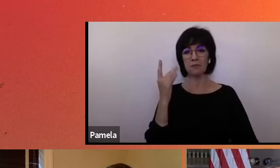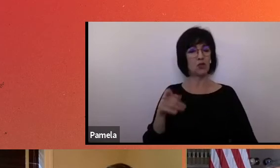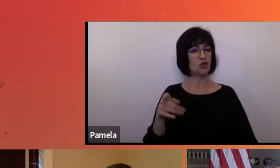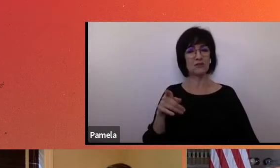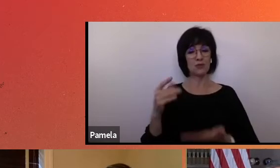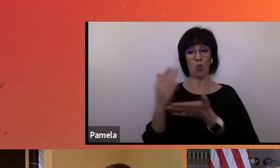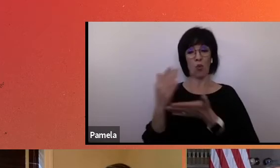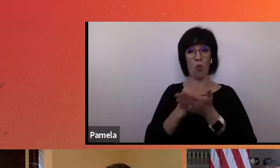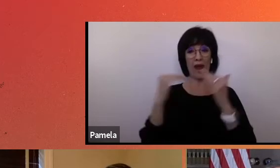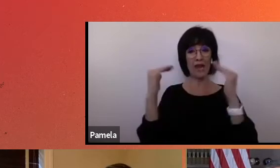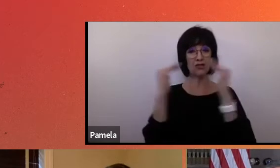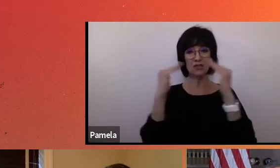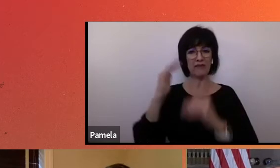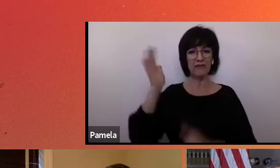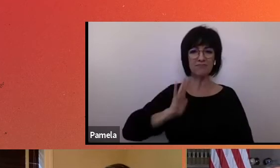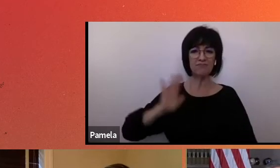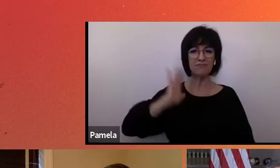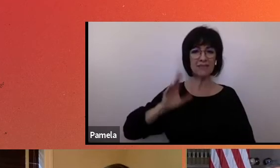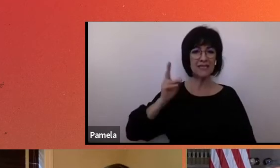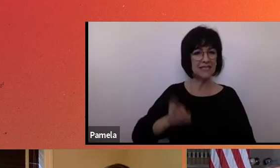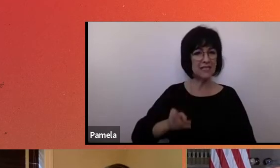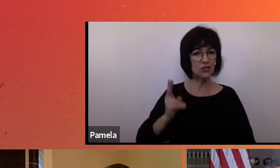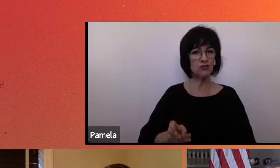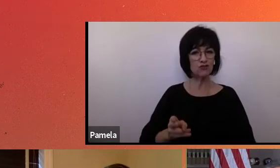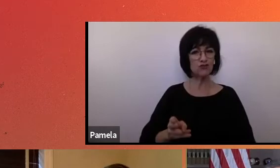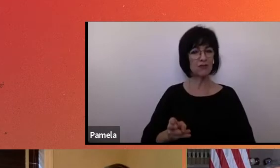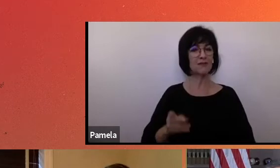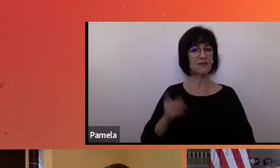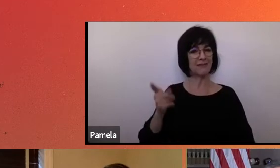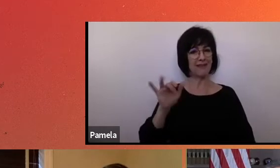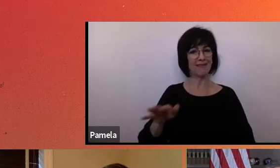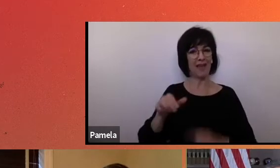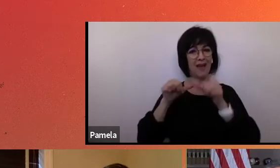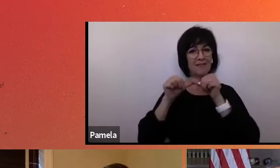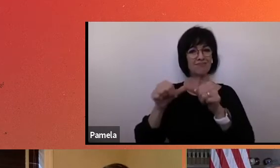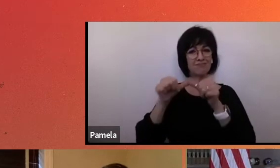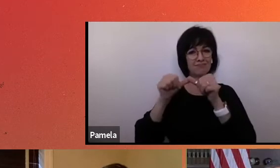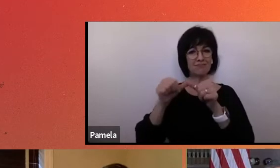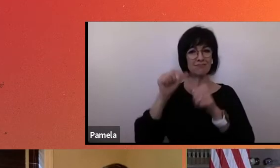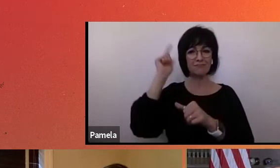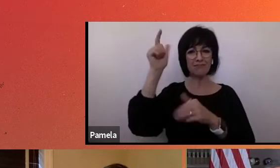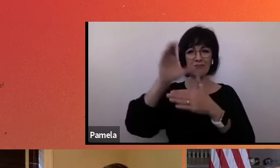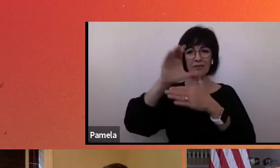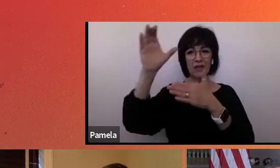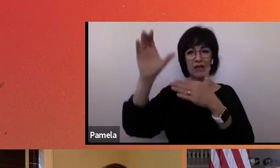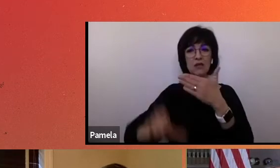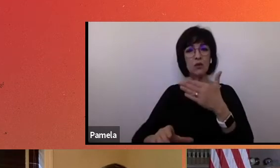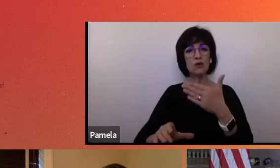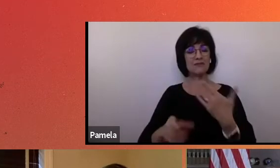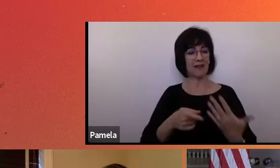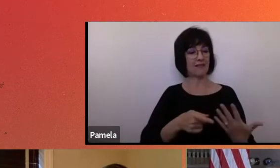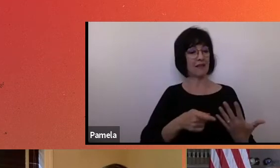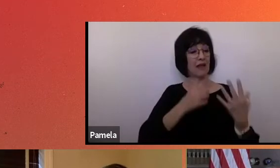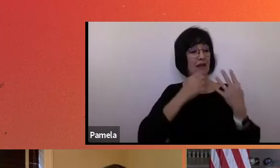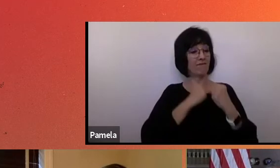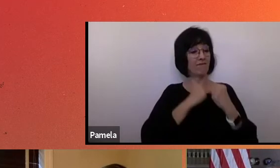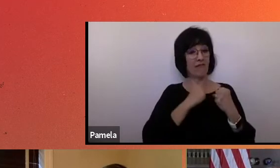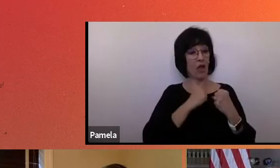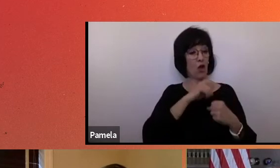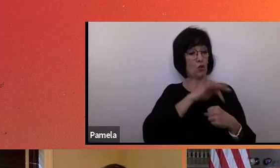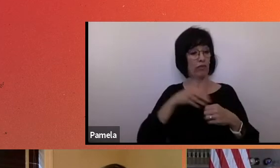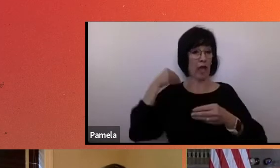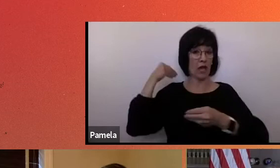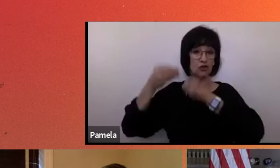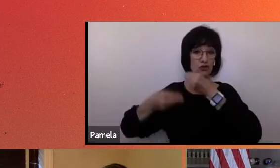in history, and that has consequences for how value is passed on from one generation to another. And